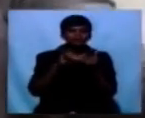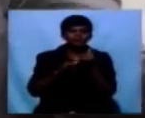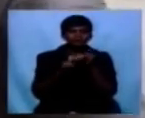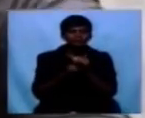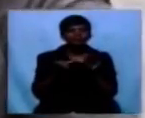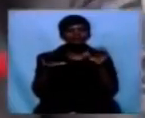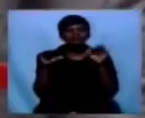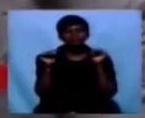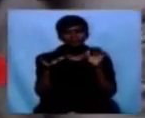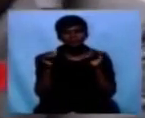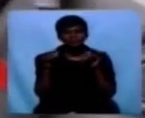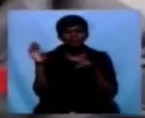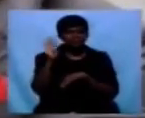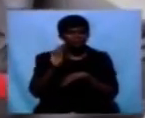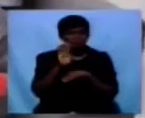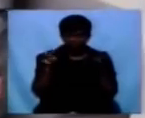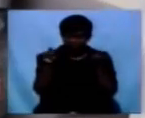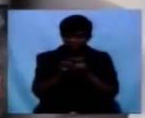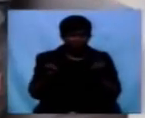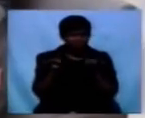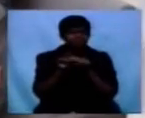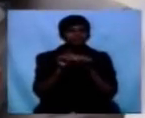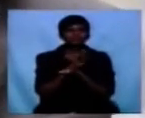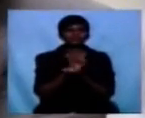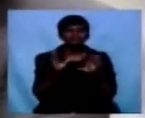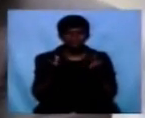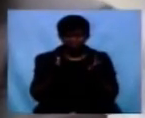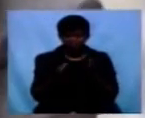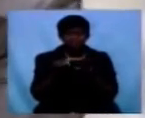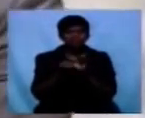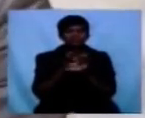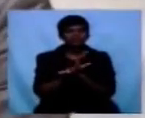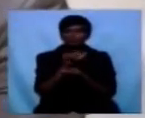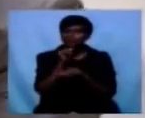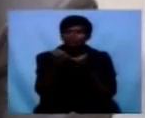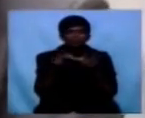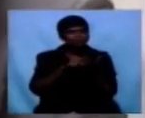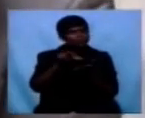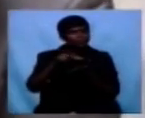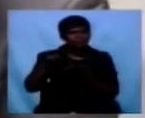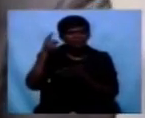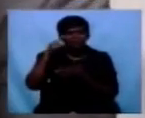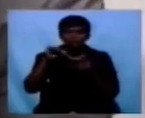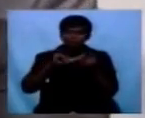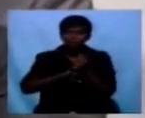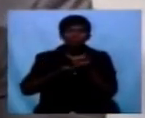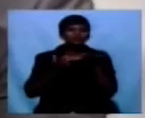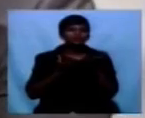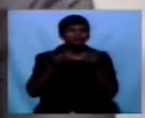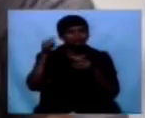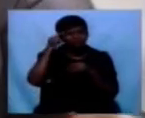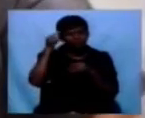even in Zimbabwe, even in Botswana, the same Zambian. Here in Zambia, he doesn't want to pay for social services government is